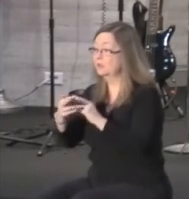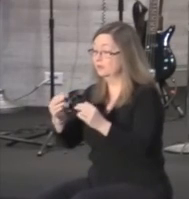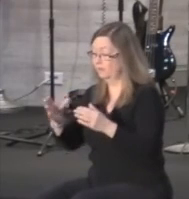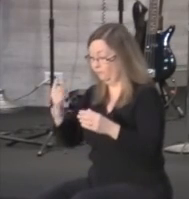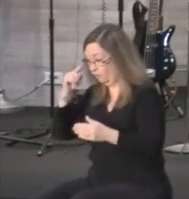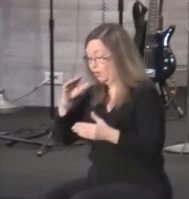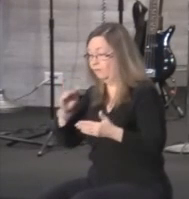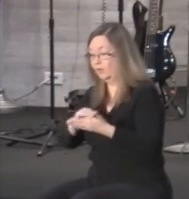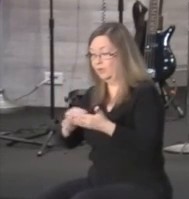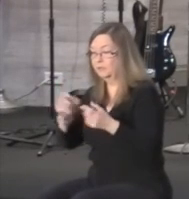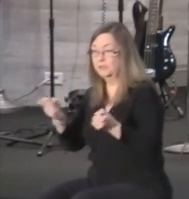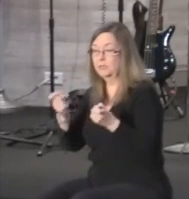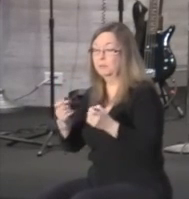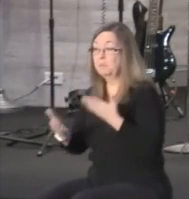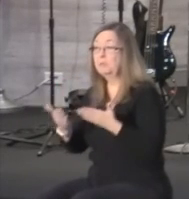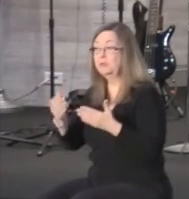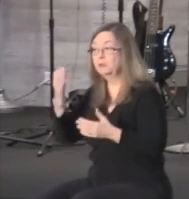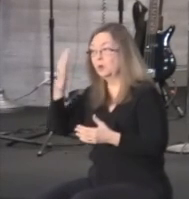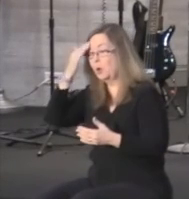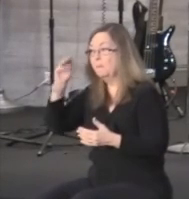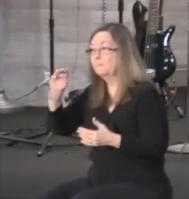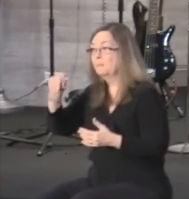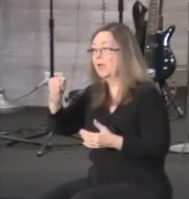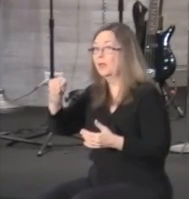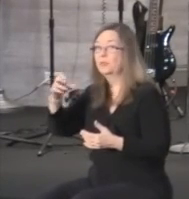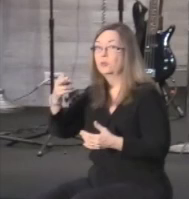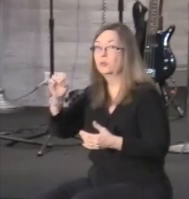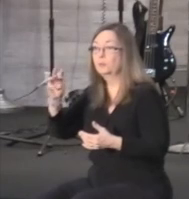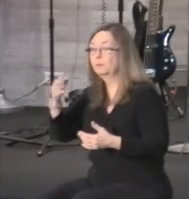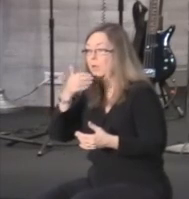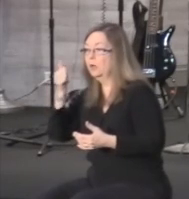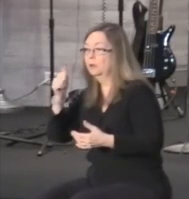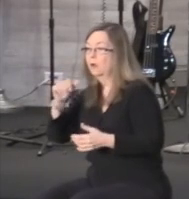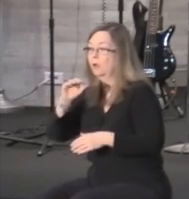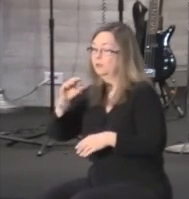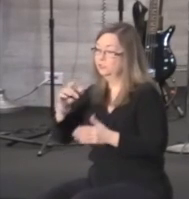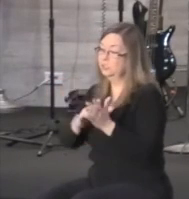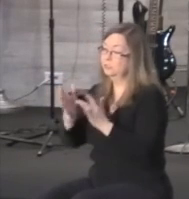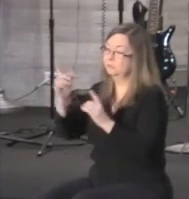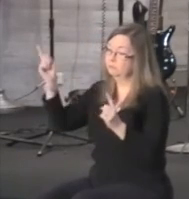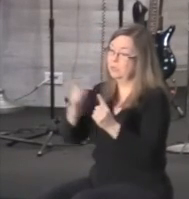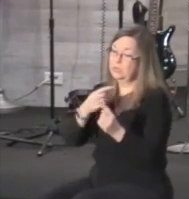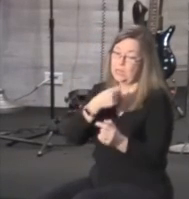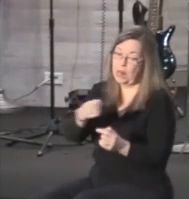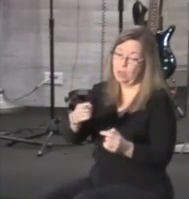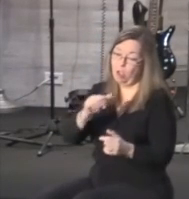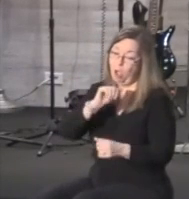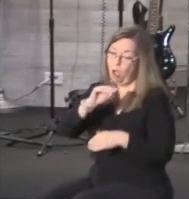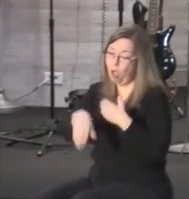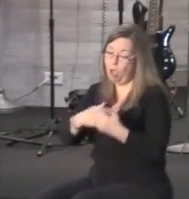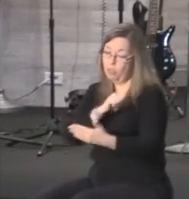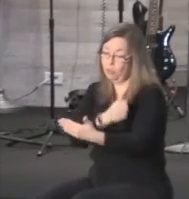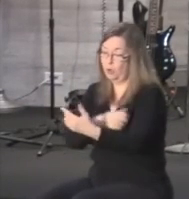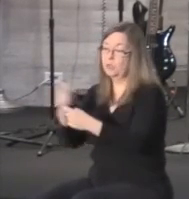one a little better. The Matthew passage. Jesus came and said to them, all authority has been given to me on earth